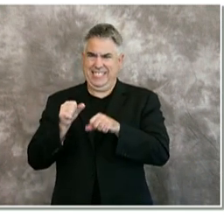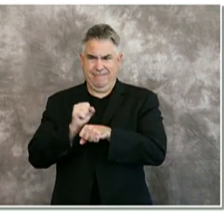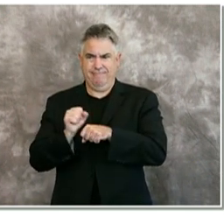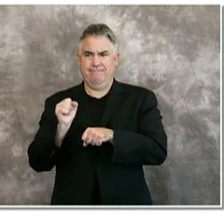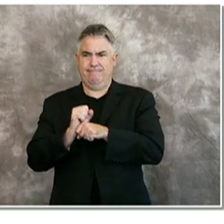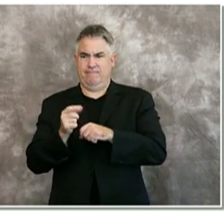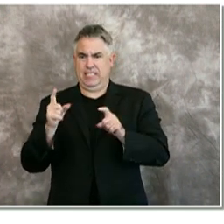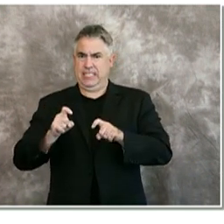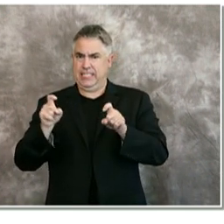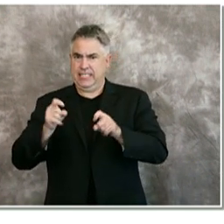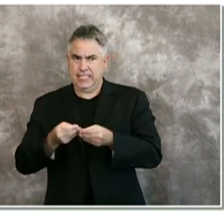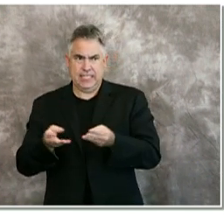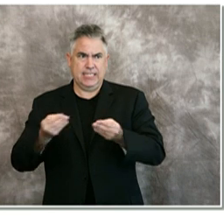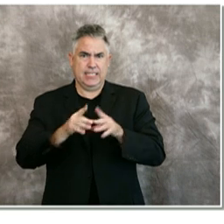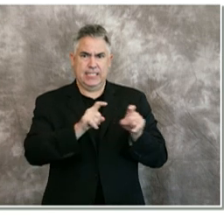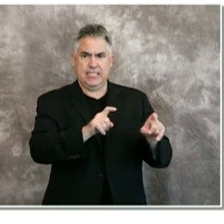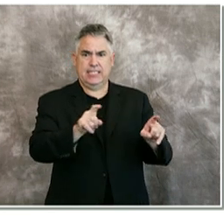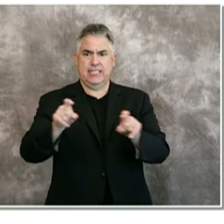Today we're reporting